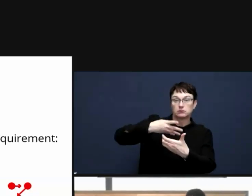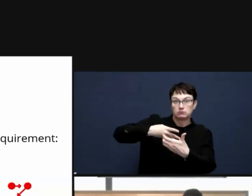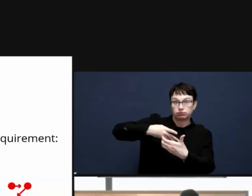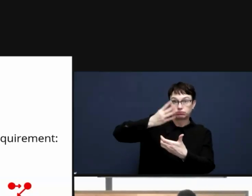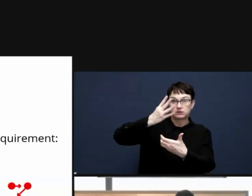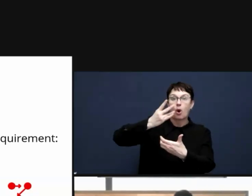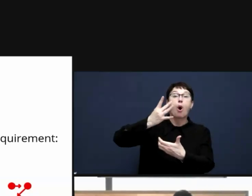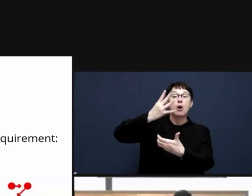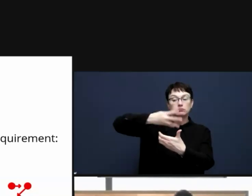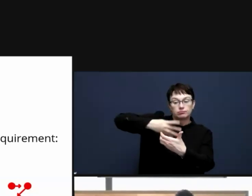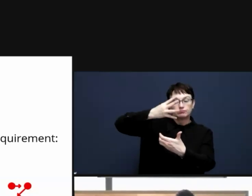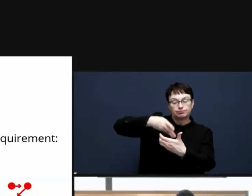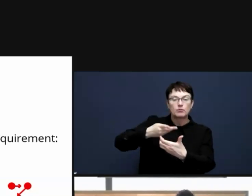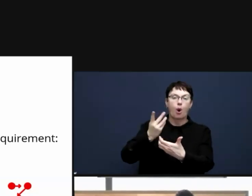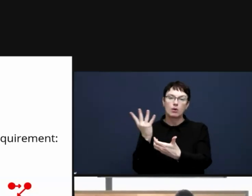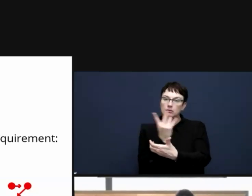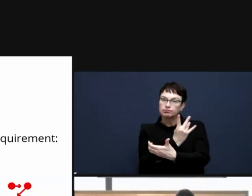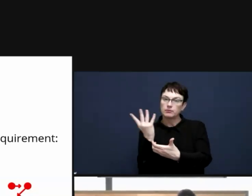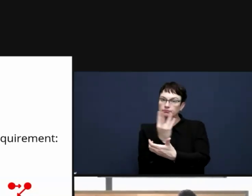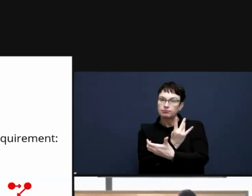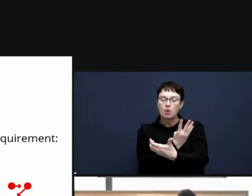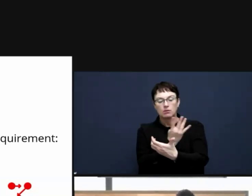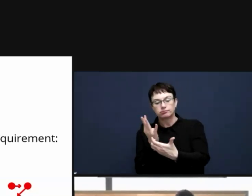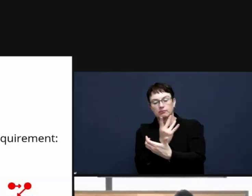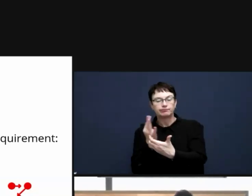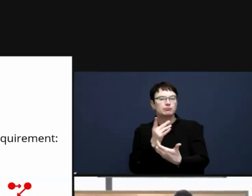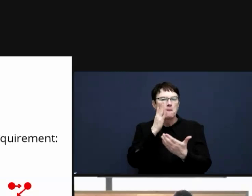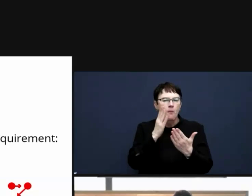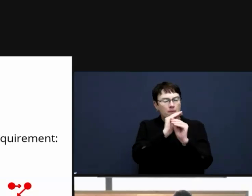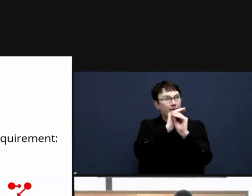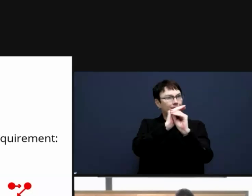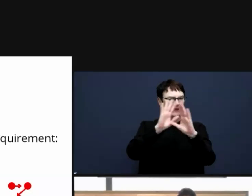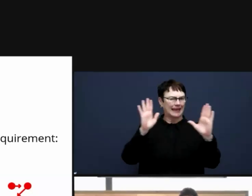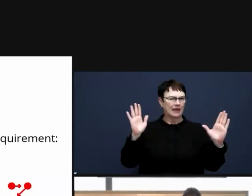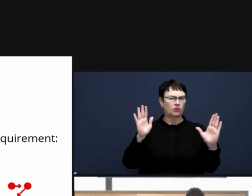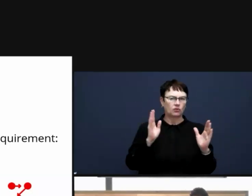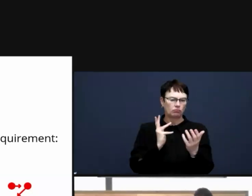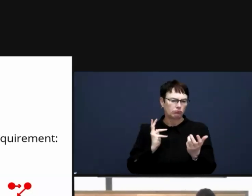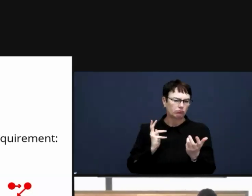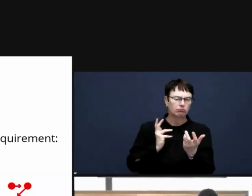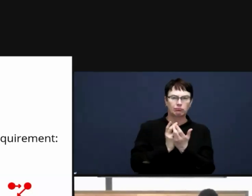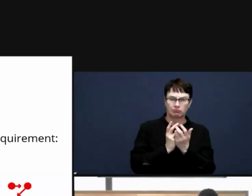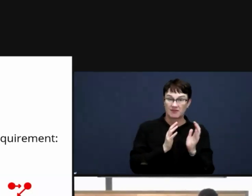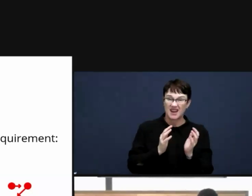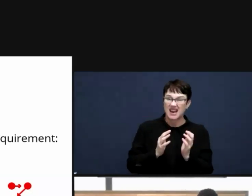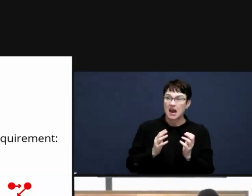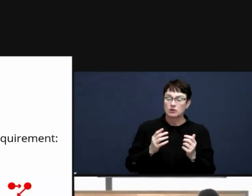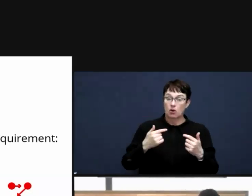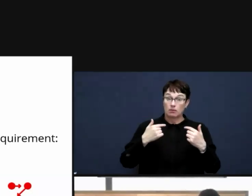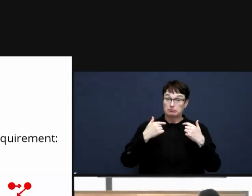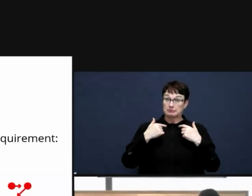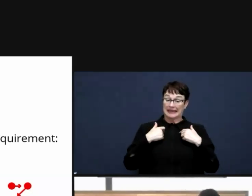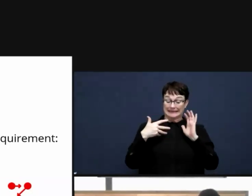the requirements, I think Jon said it as well, you need to understand the features in order to do the right things for the end user.